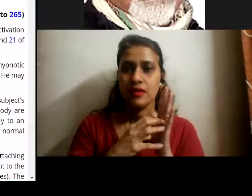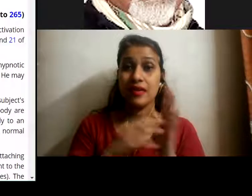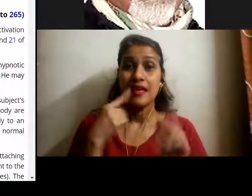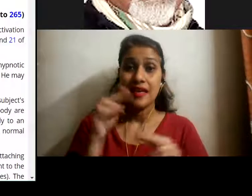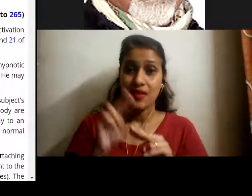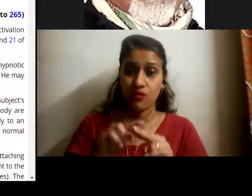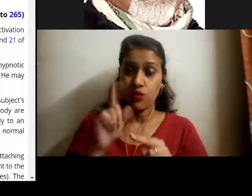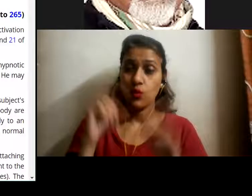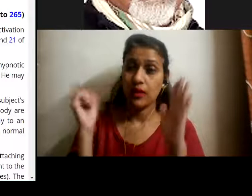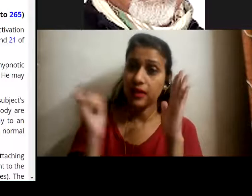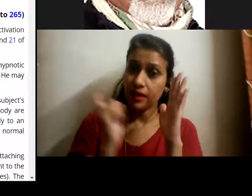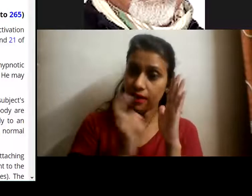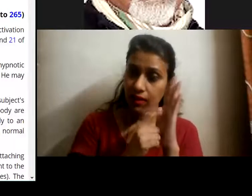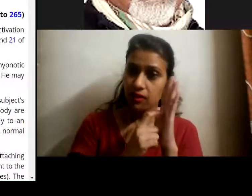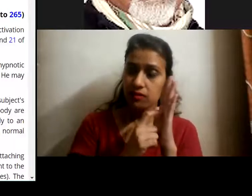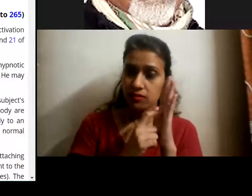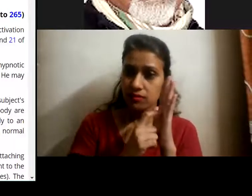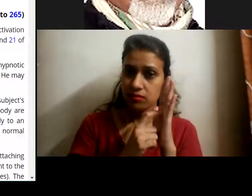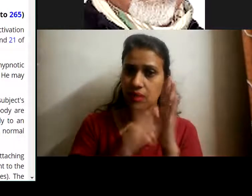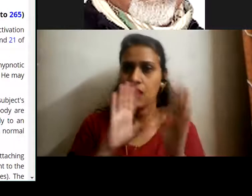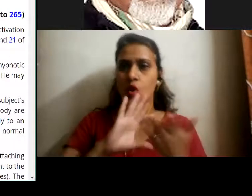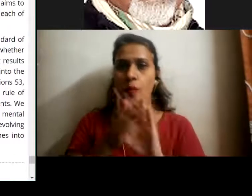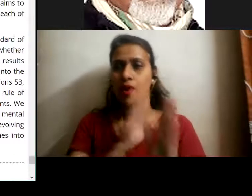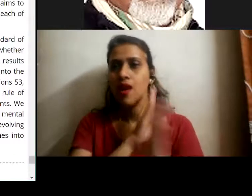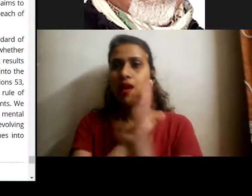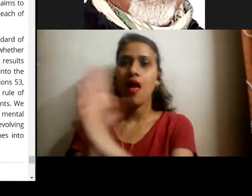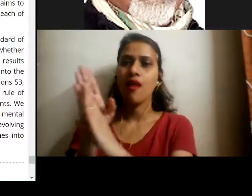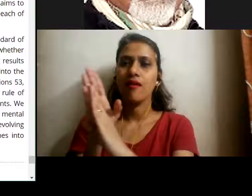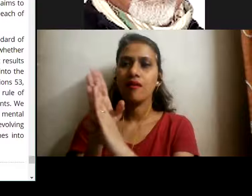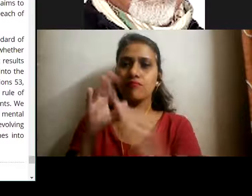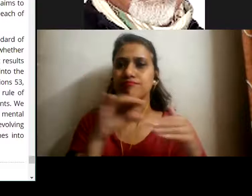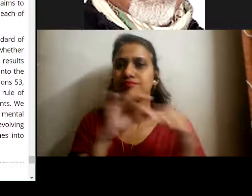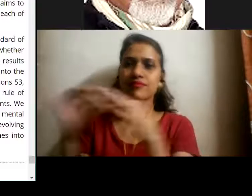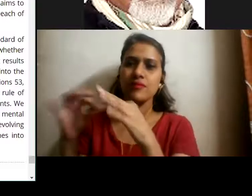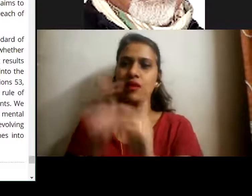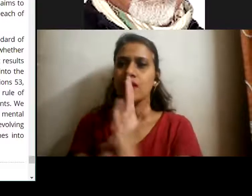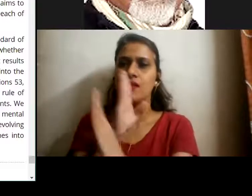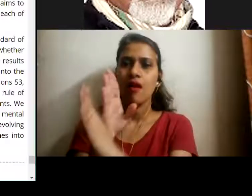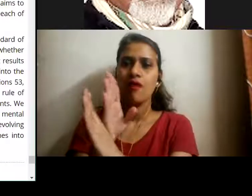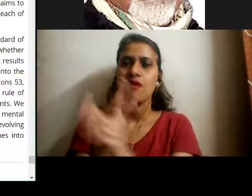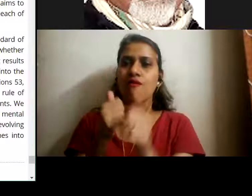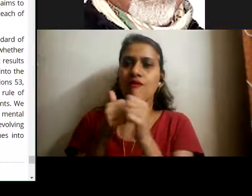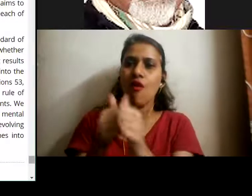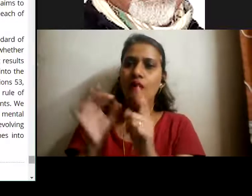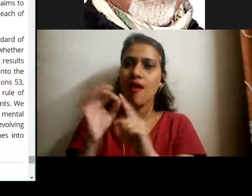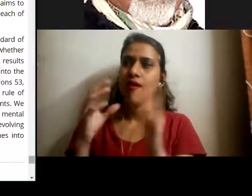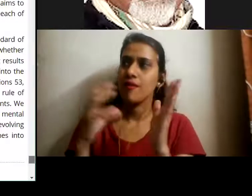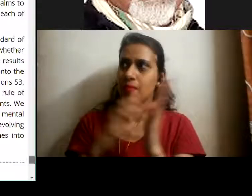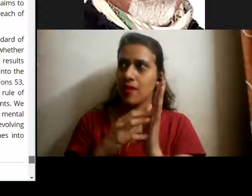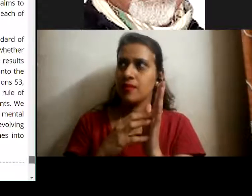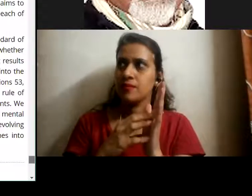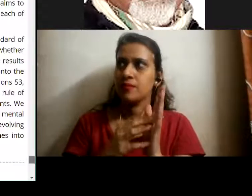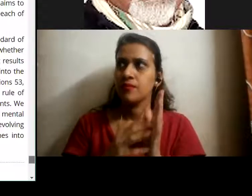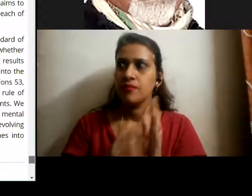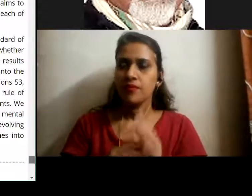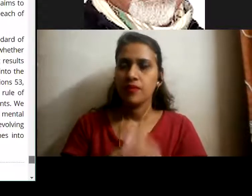it, it will directly take you to that particular paragraph. So this is one